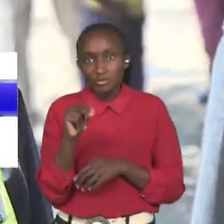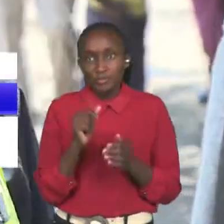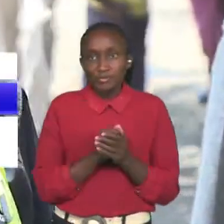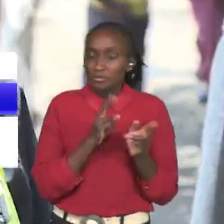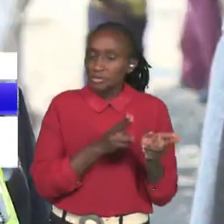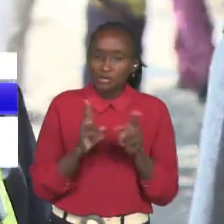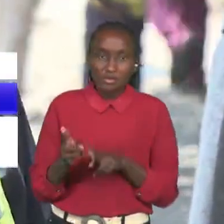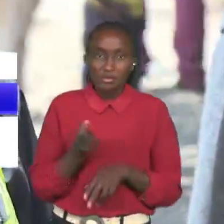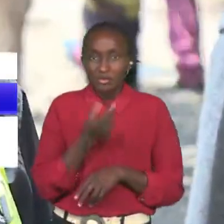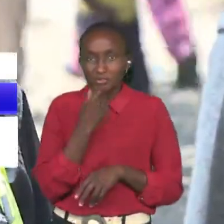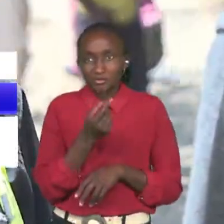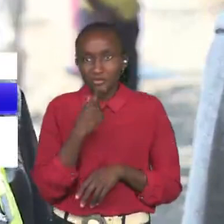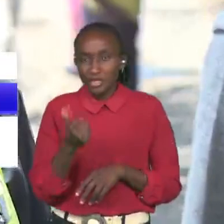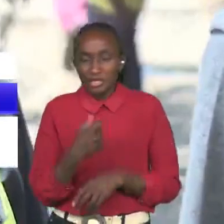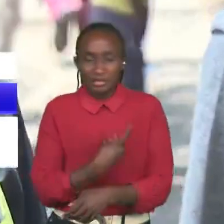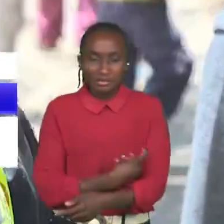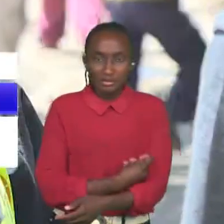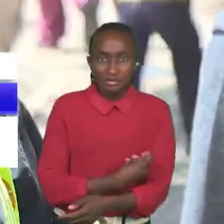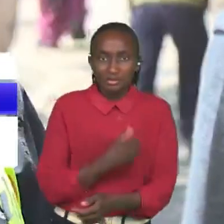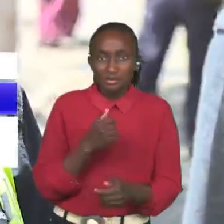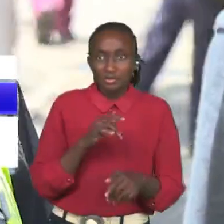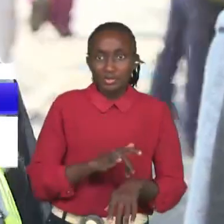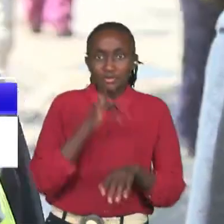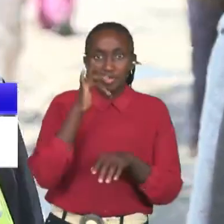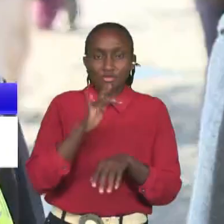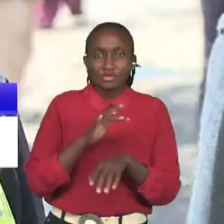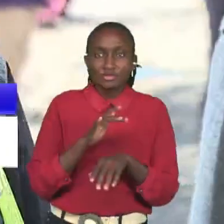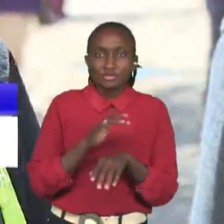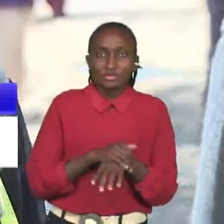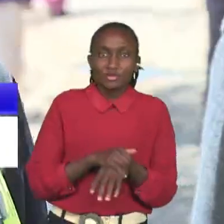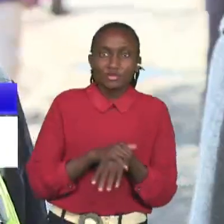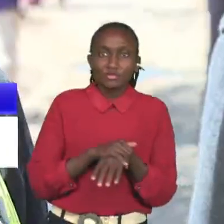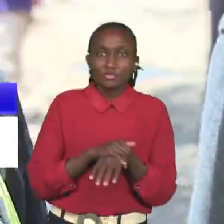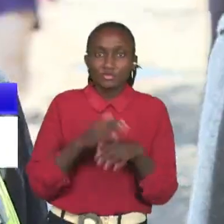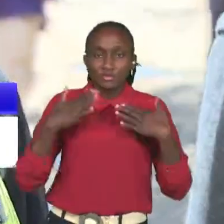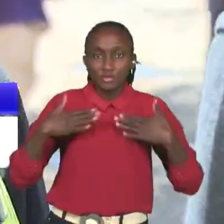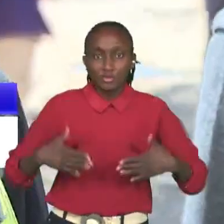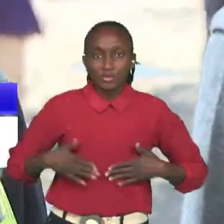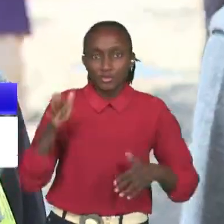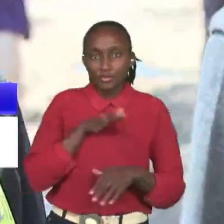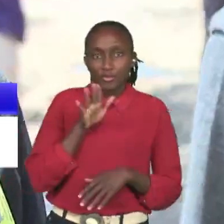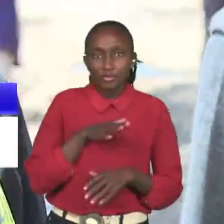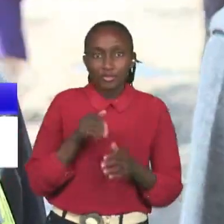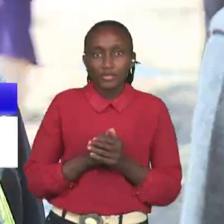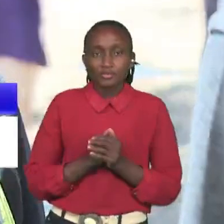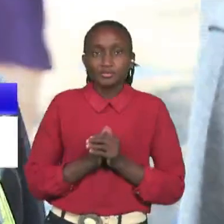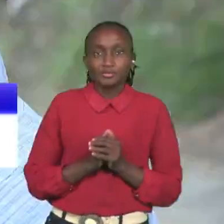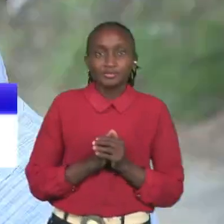kawaida, hizi za tembe, saa zingine shindano, juu inategemea na ile na nini mwili wake. Vile daktari